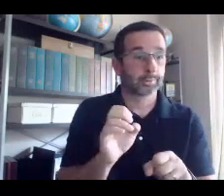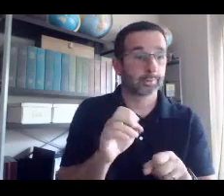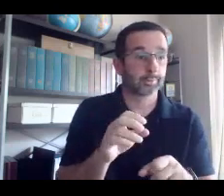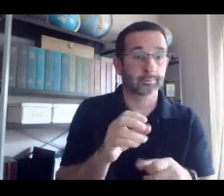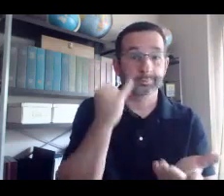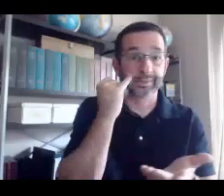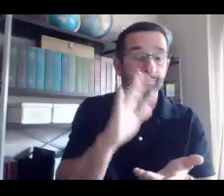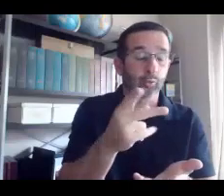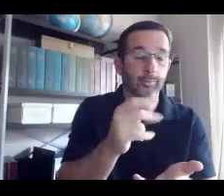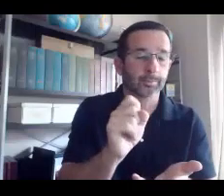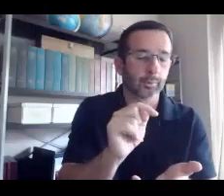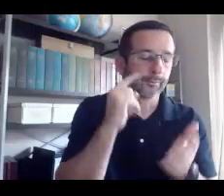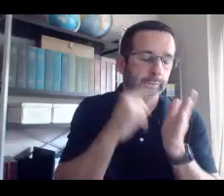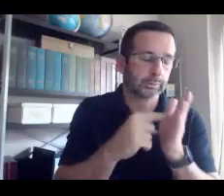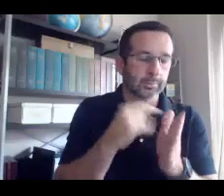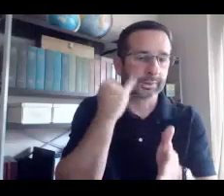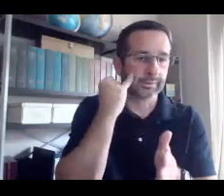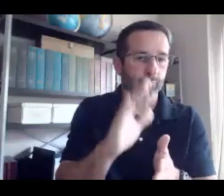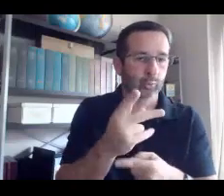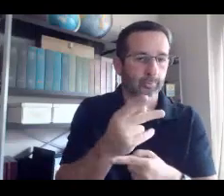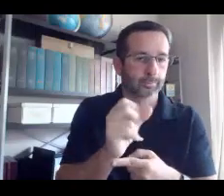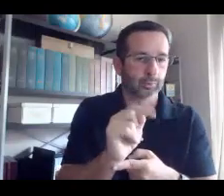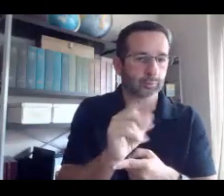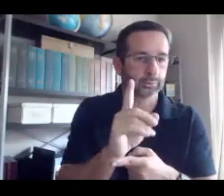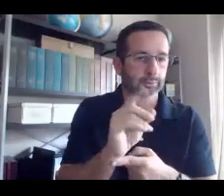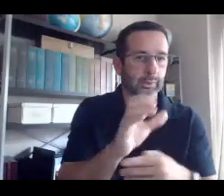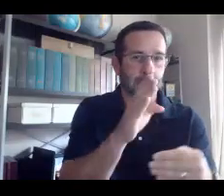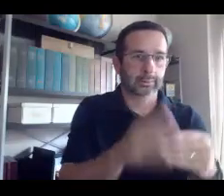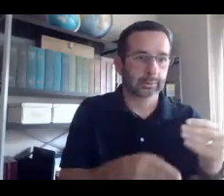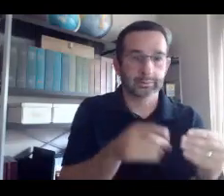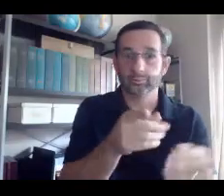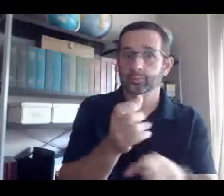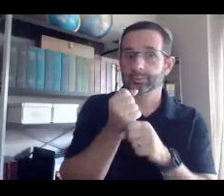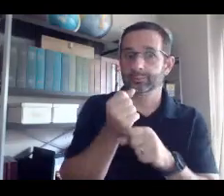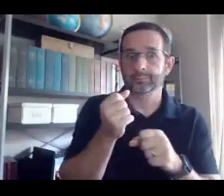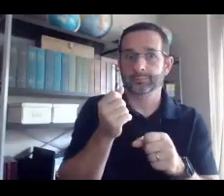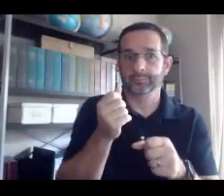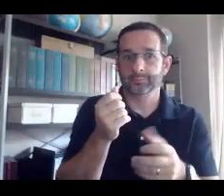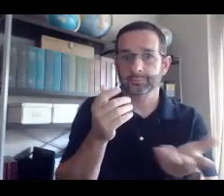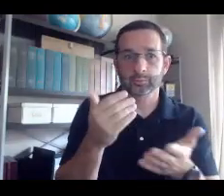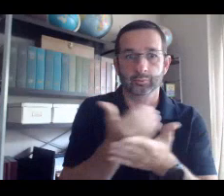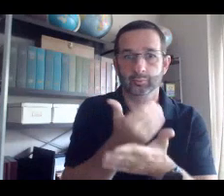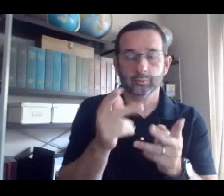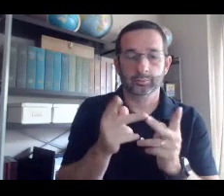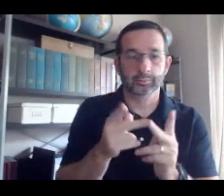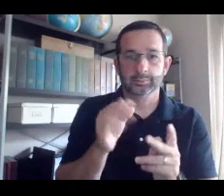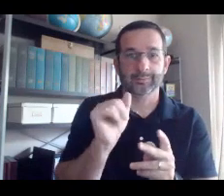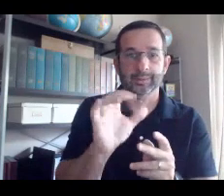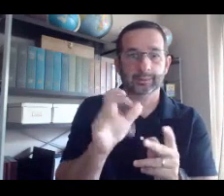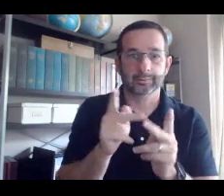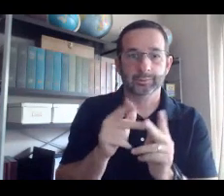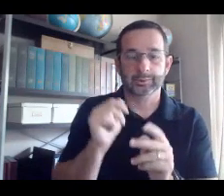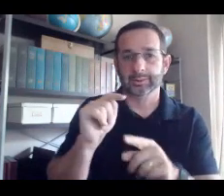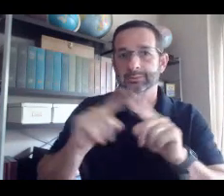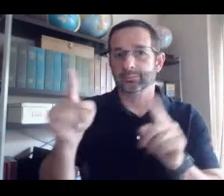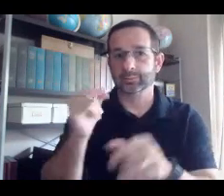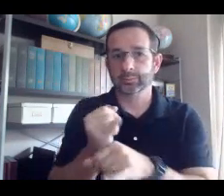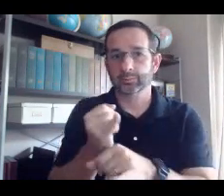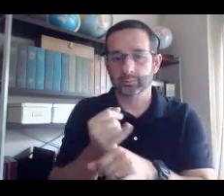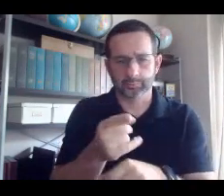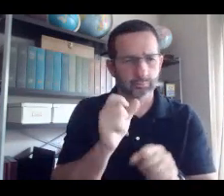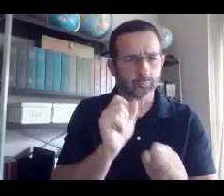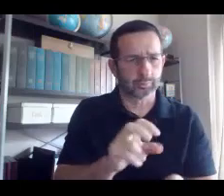people find new opportunities, whether that be, for example, if your postdoc has ended and you receive a new